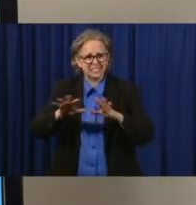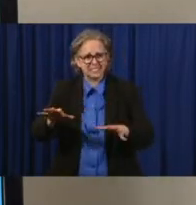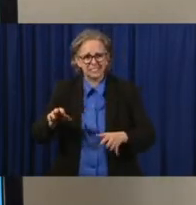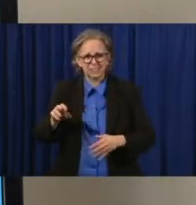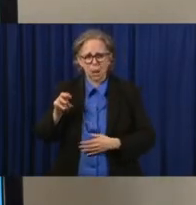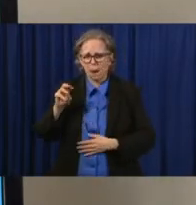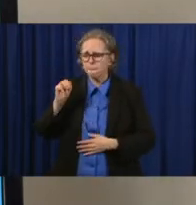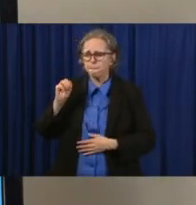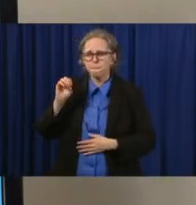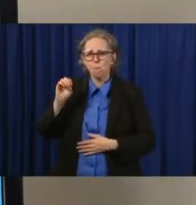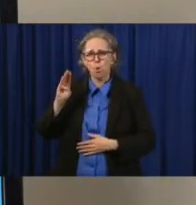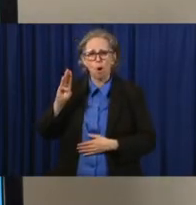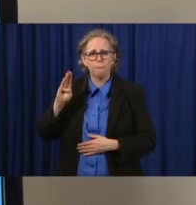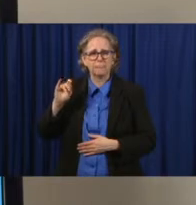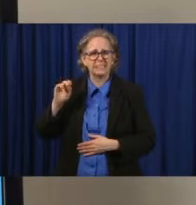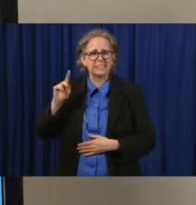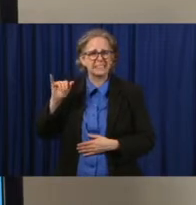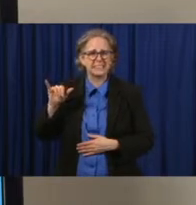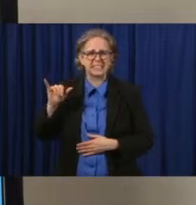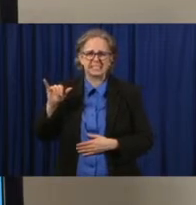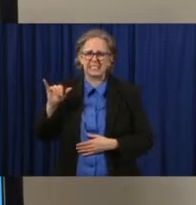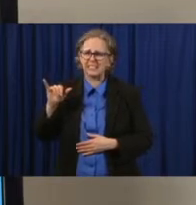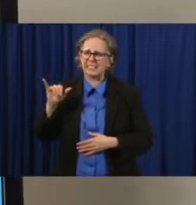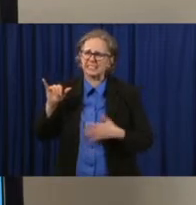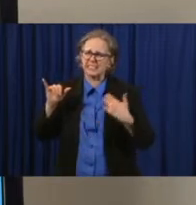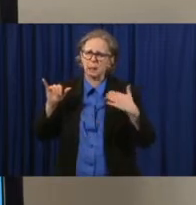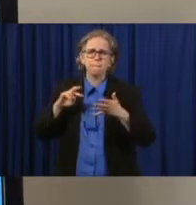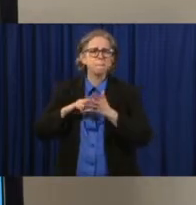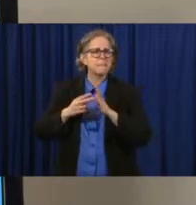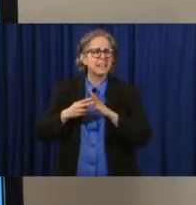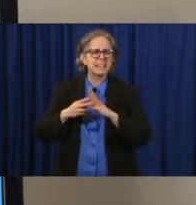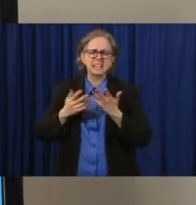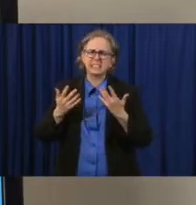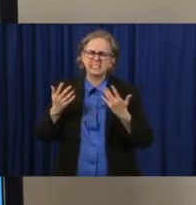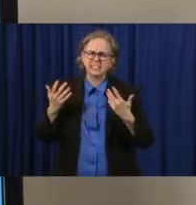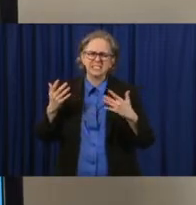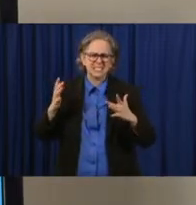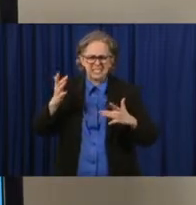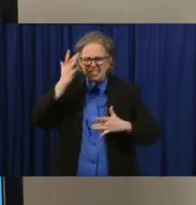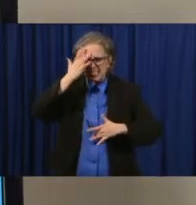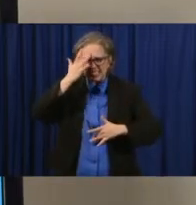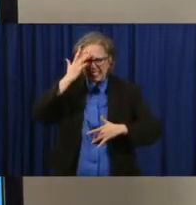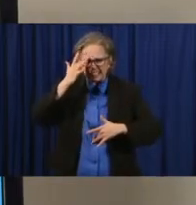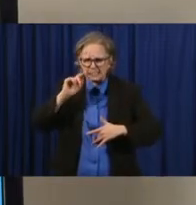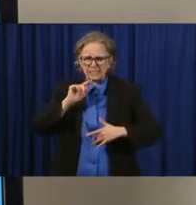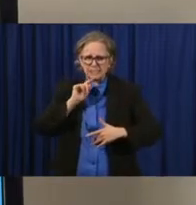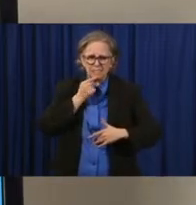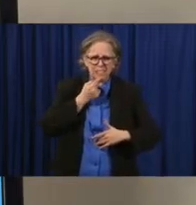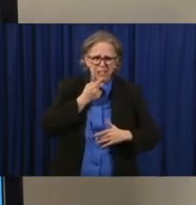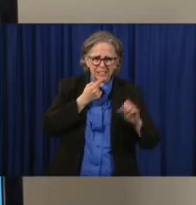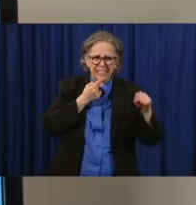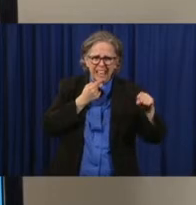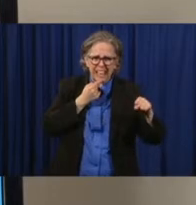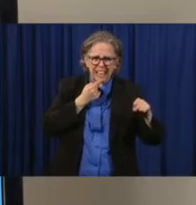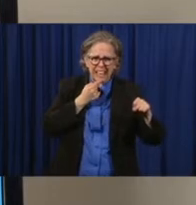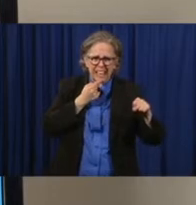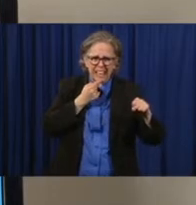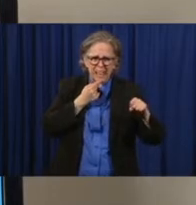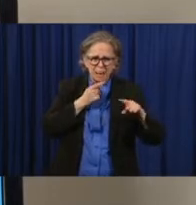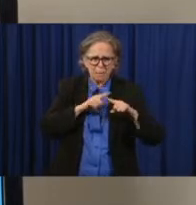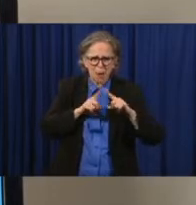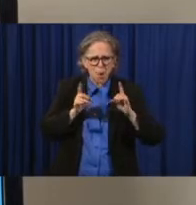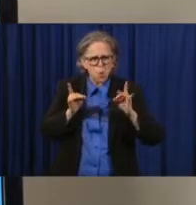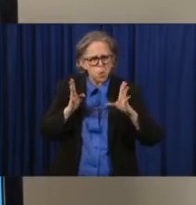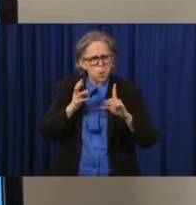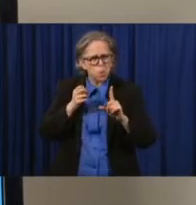And morbidity is how sick people can get and the impact of that. So it makes us take pause and makes us remember